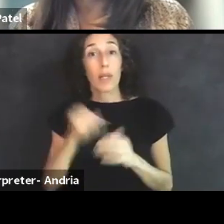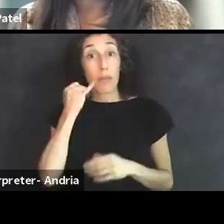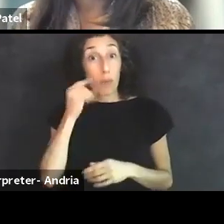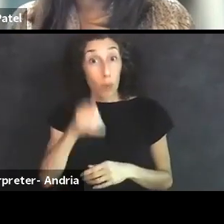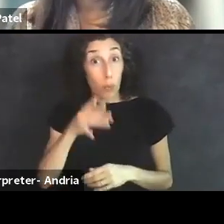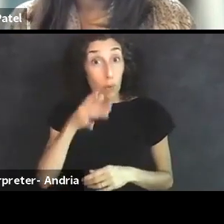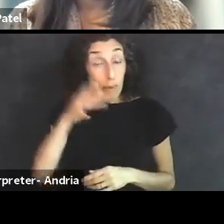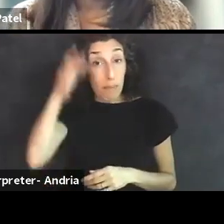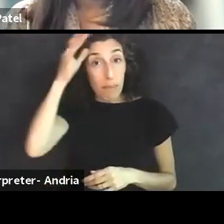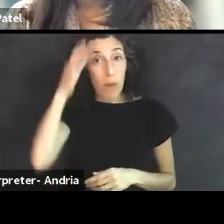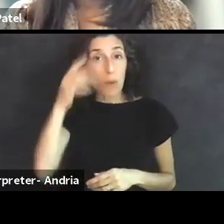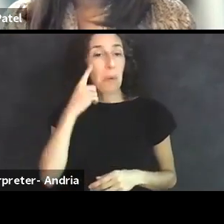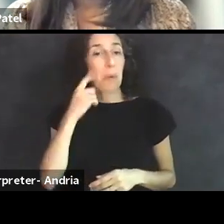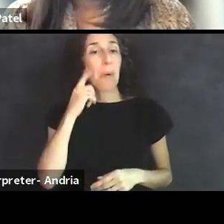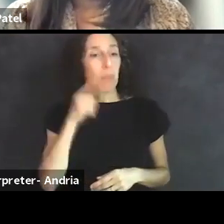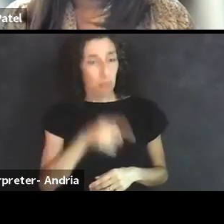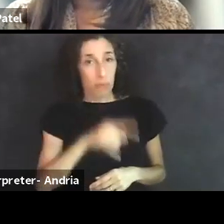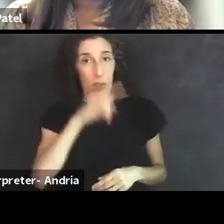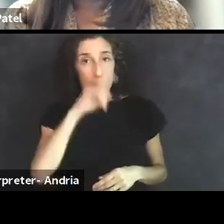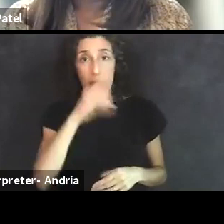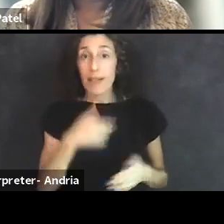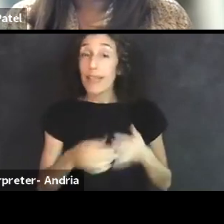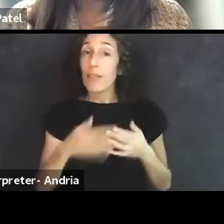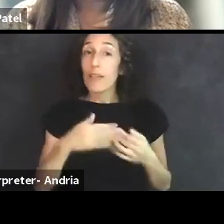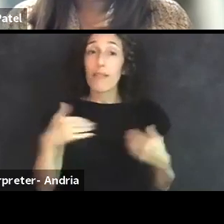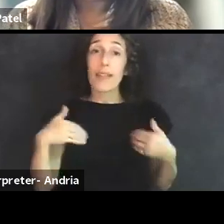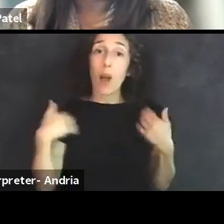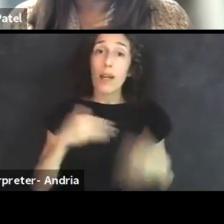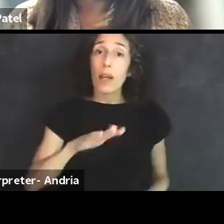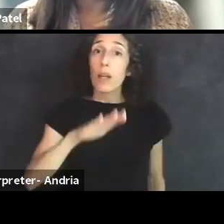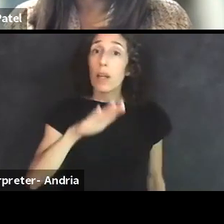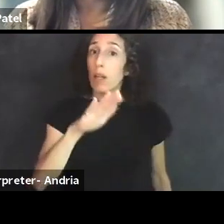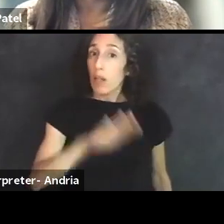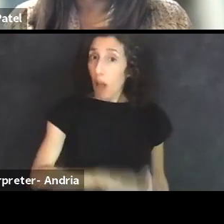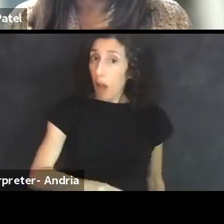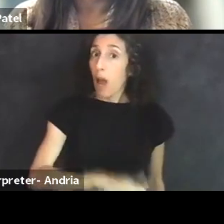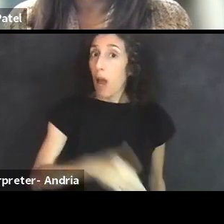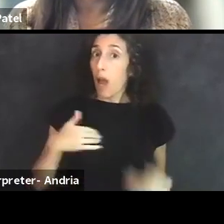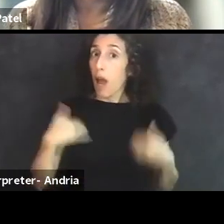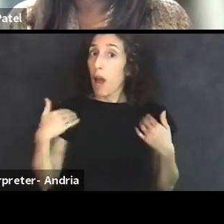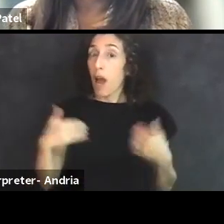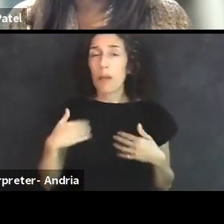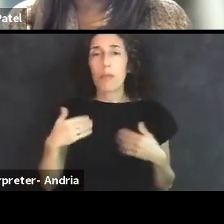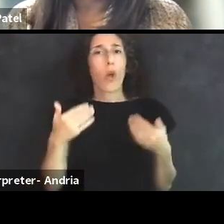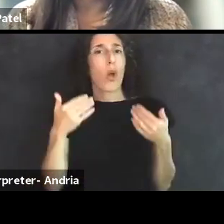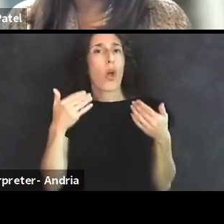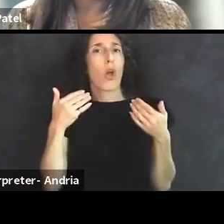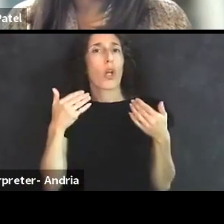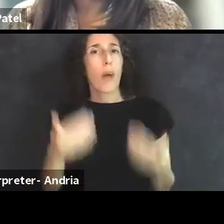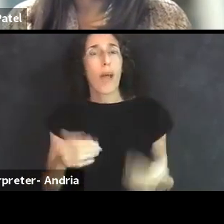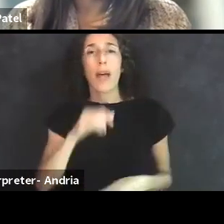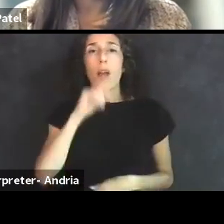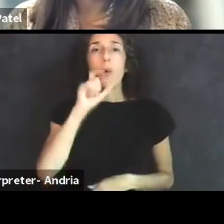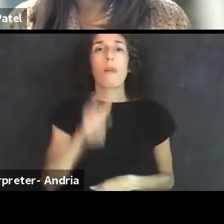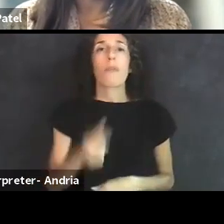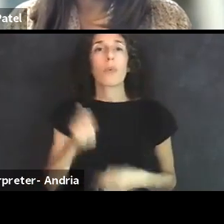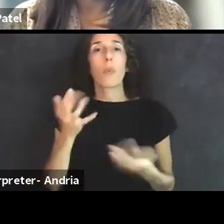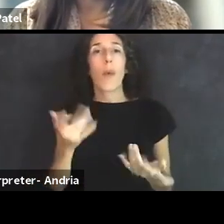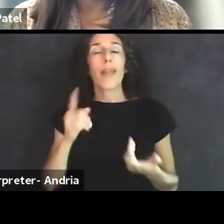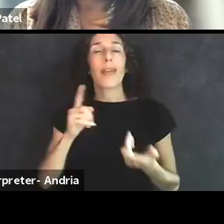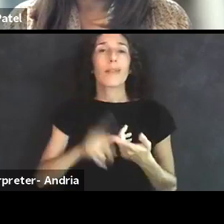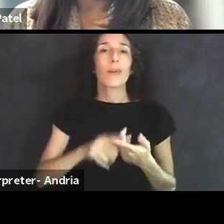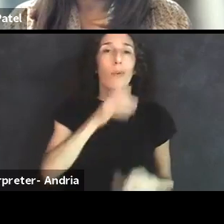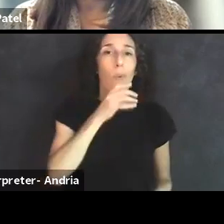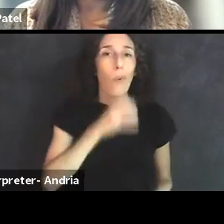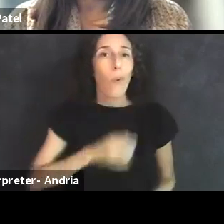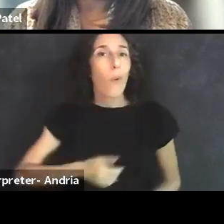my opinion, and go see if you can get them CBT, and do it before they spend 10 or 20 years doing this